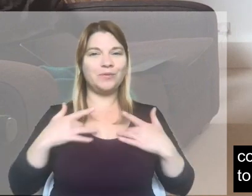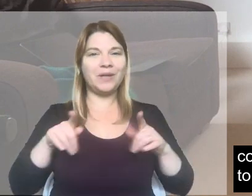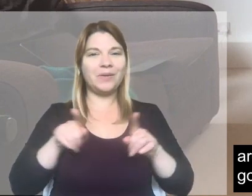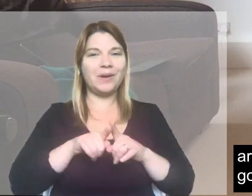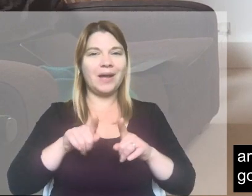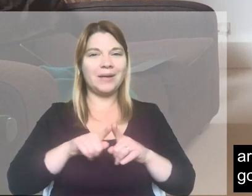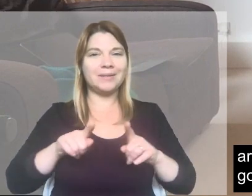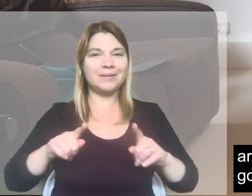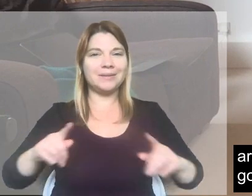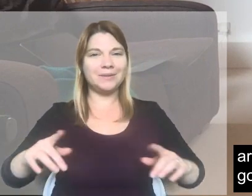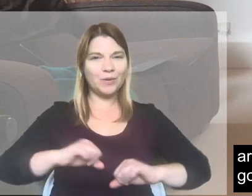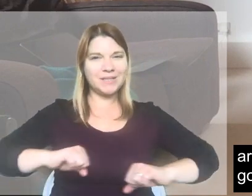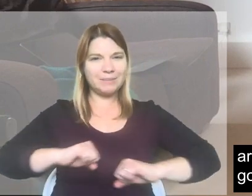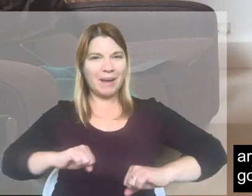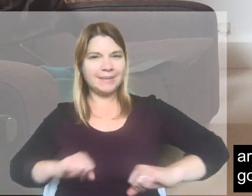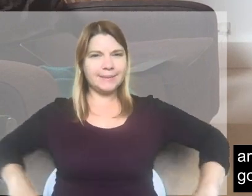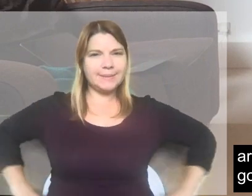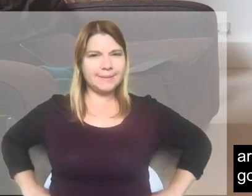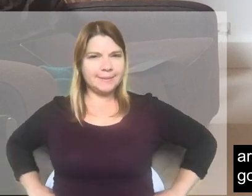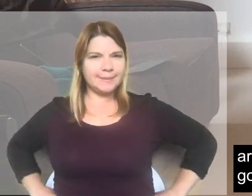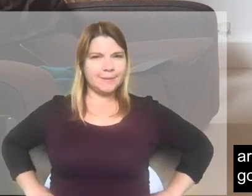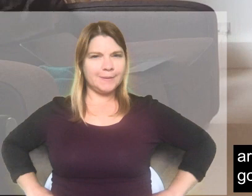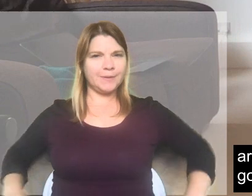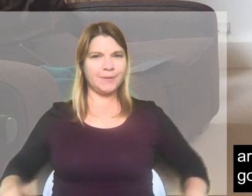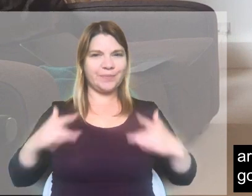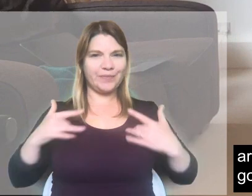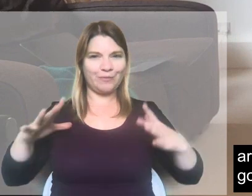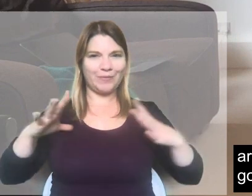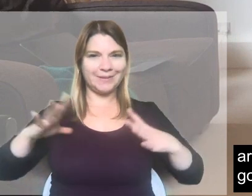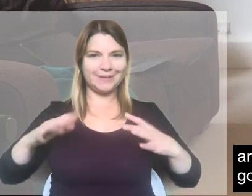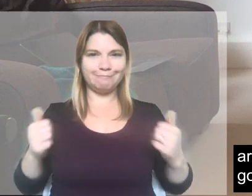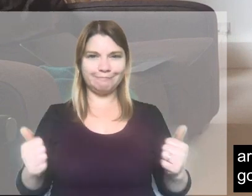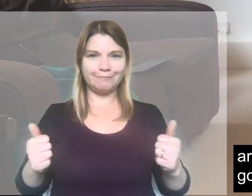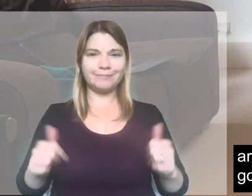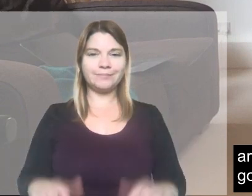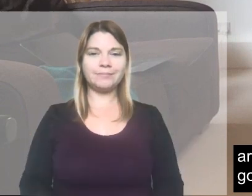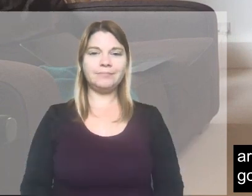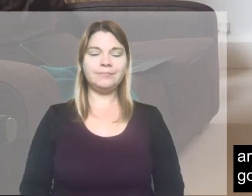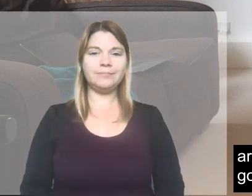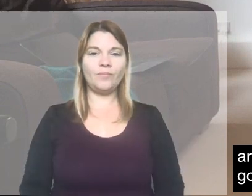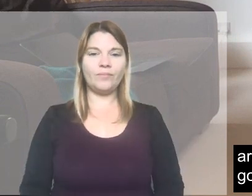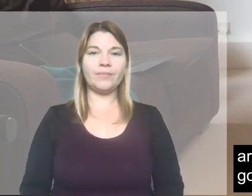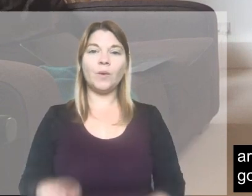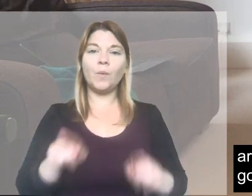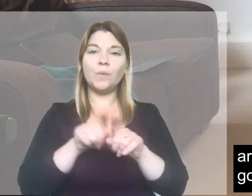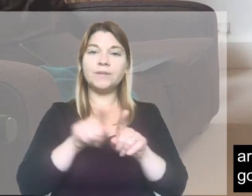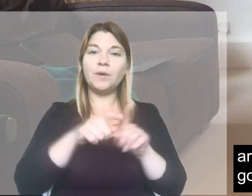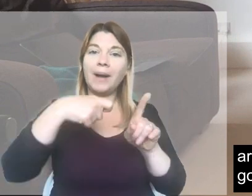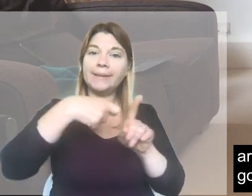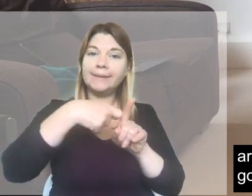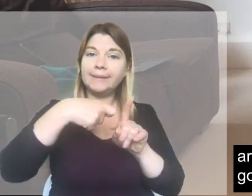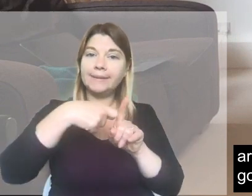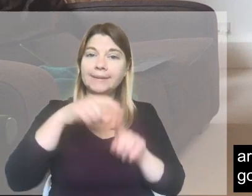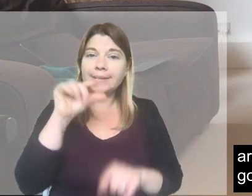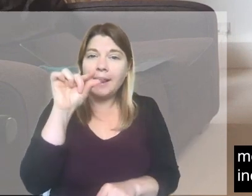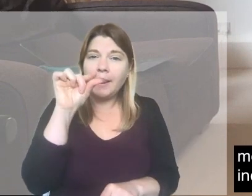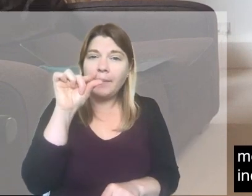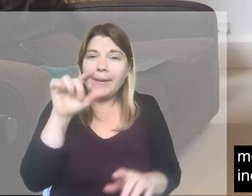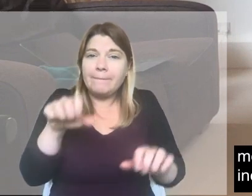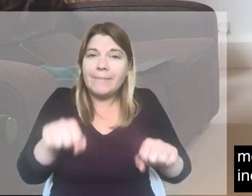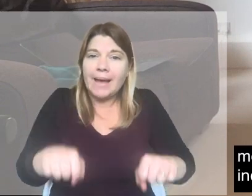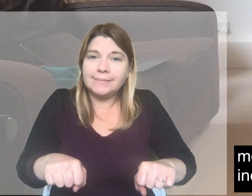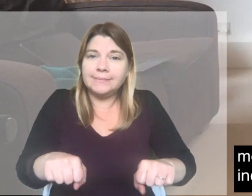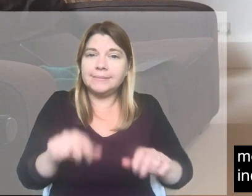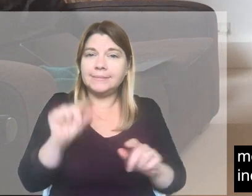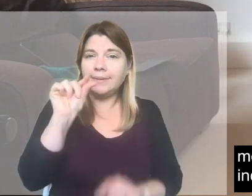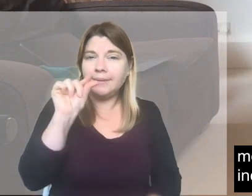of space around that hip pelvic area. Okay, so I've got a tiny little bend in my knees, and I mean